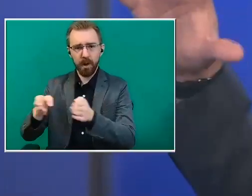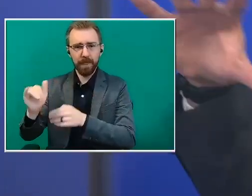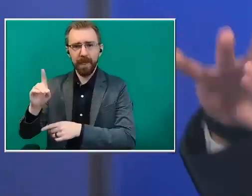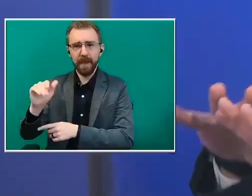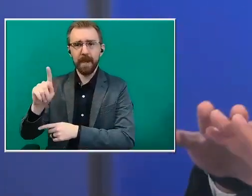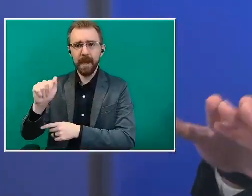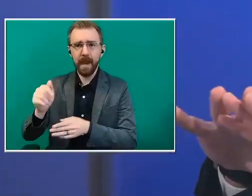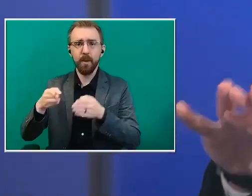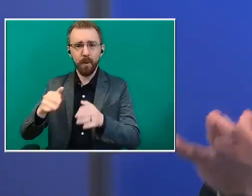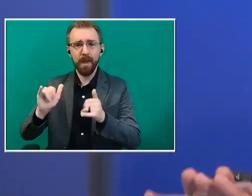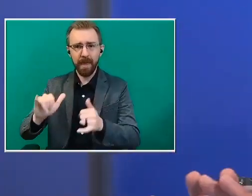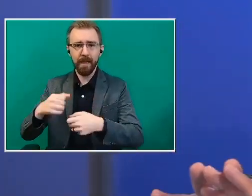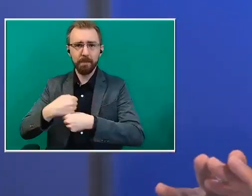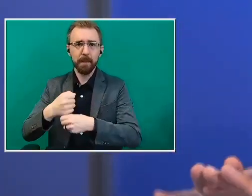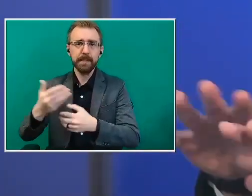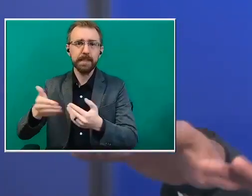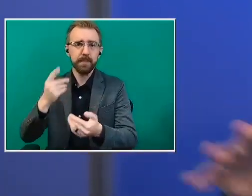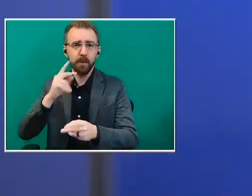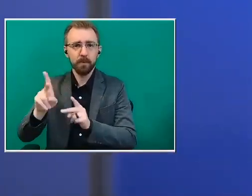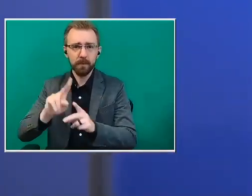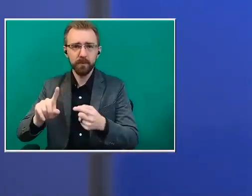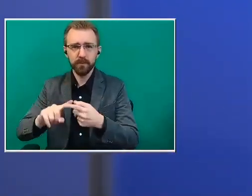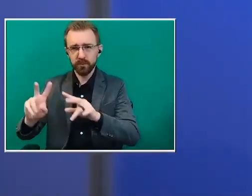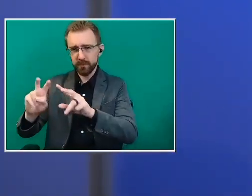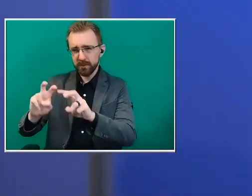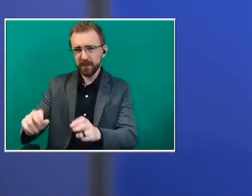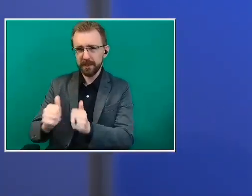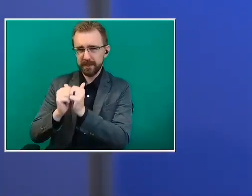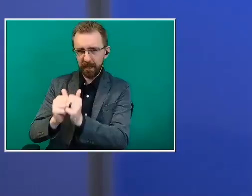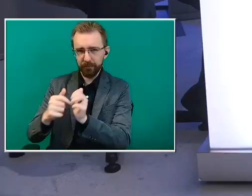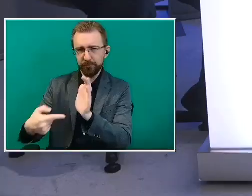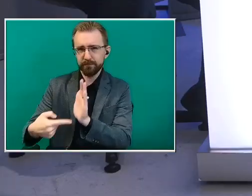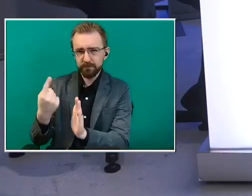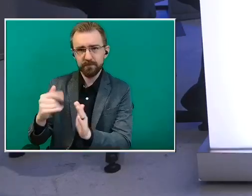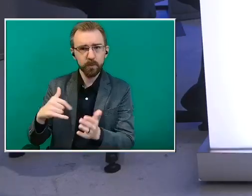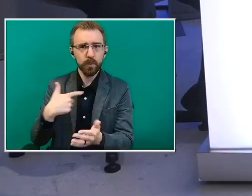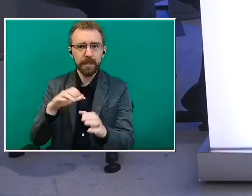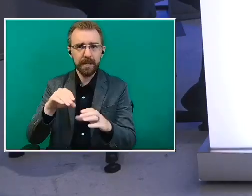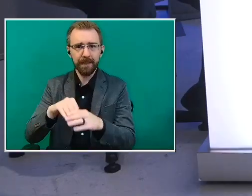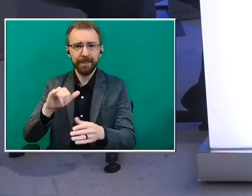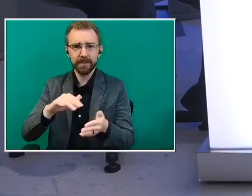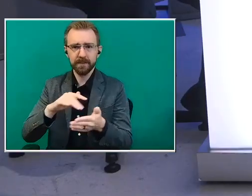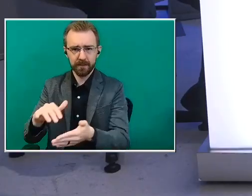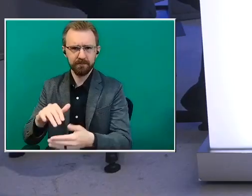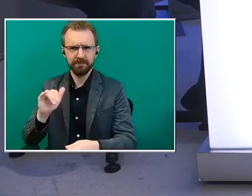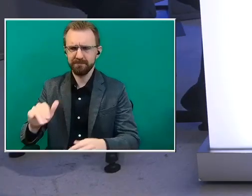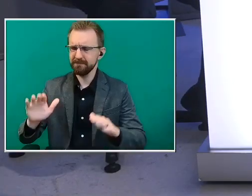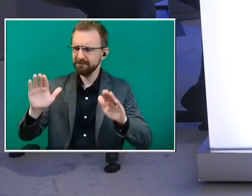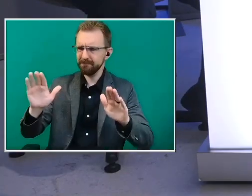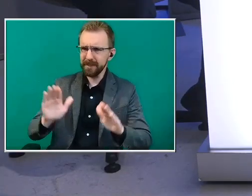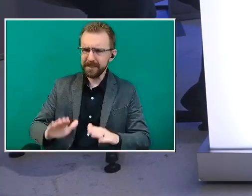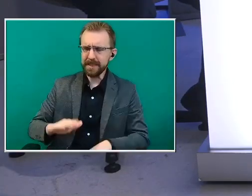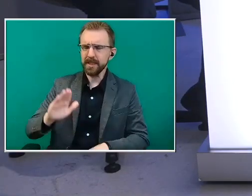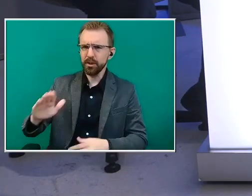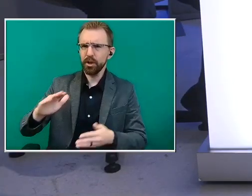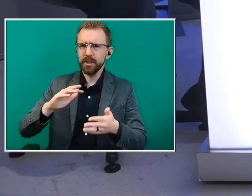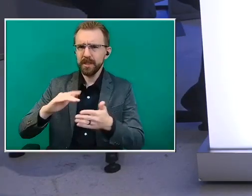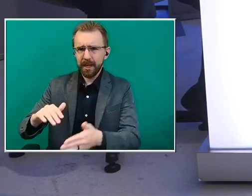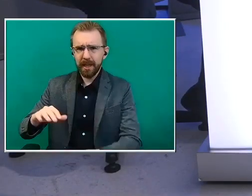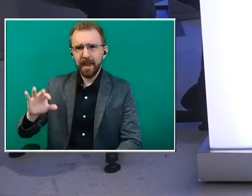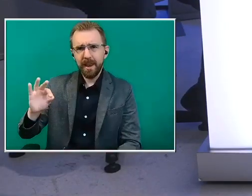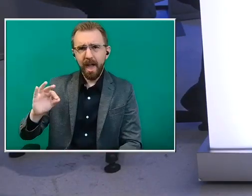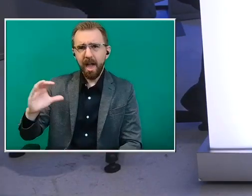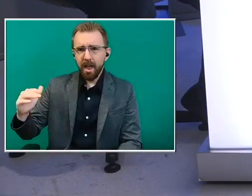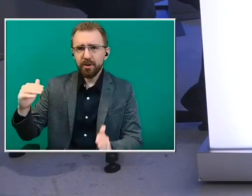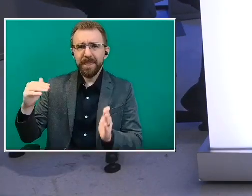for folks to analyze them together, and that's what we did in this study. Yeah, that's pretty remarkable. Now, your study, 900,000 patients. Now,